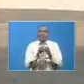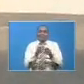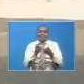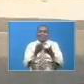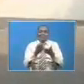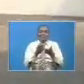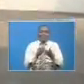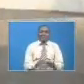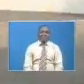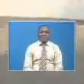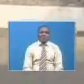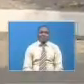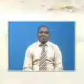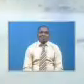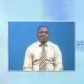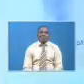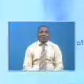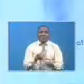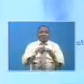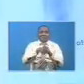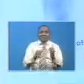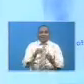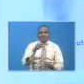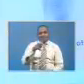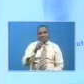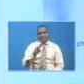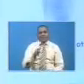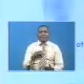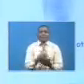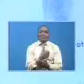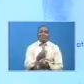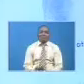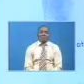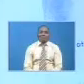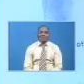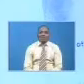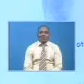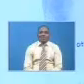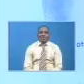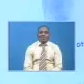secretes spermatozoa. Sarah Ofori, GTV News, Accra.